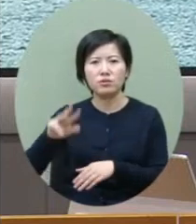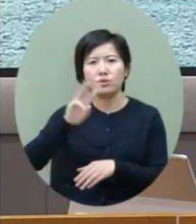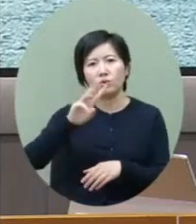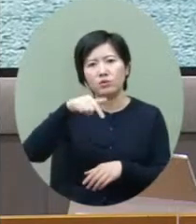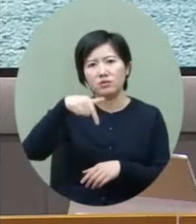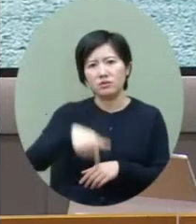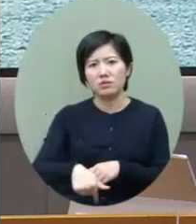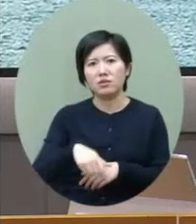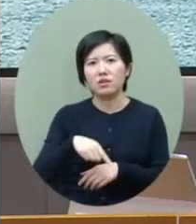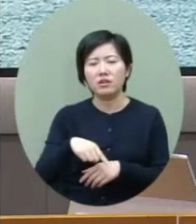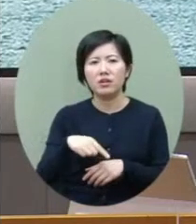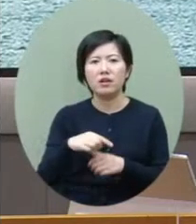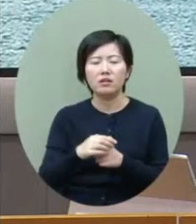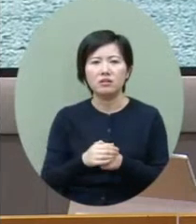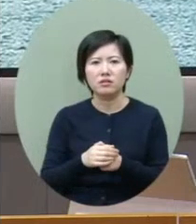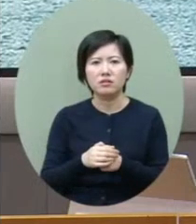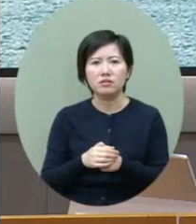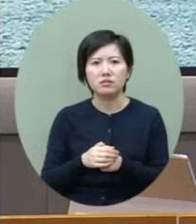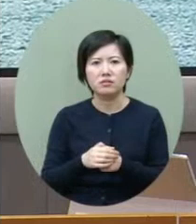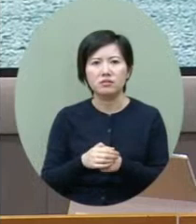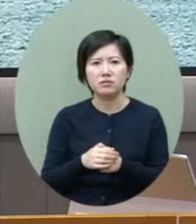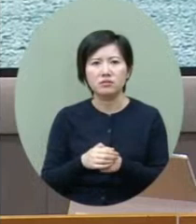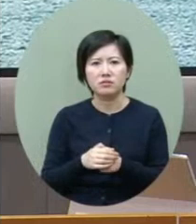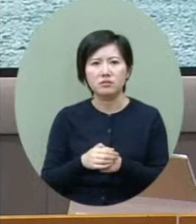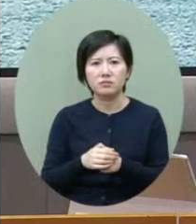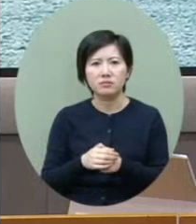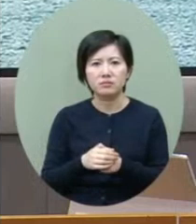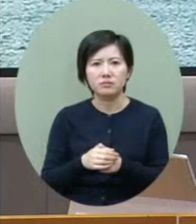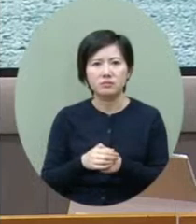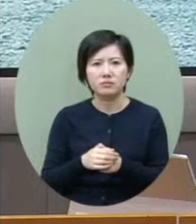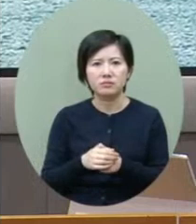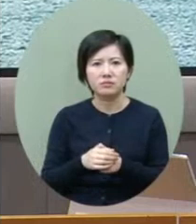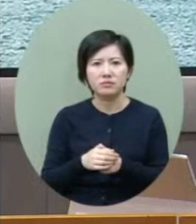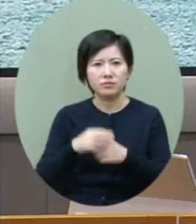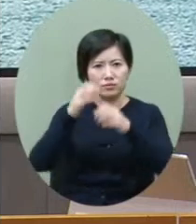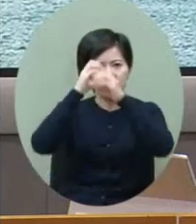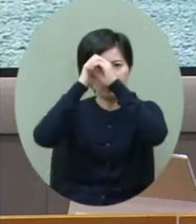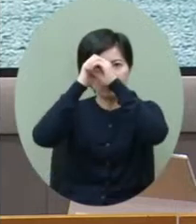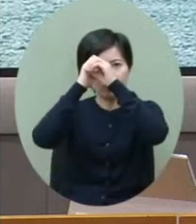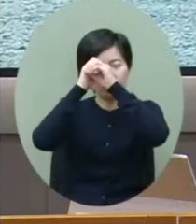and thus handed out the fixed penalty. In Shamshui-Po,